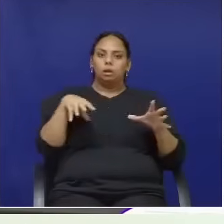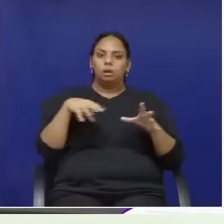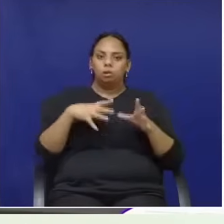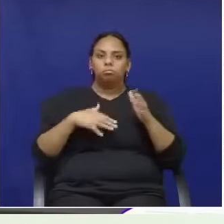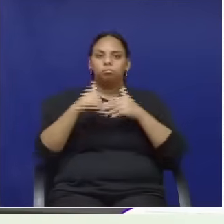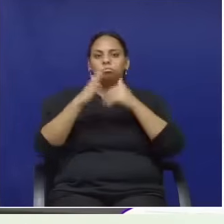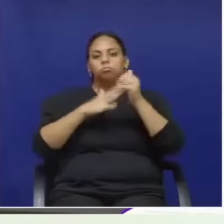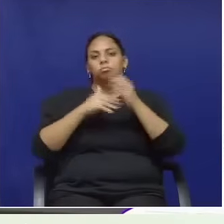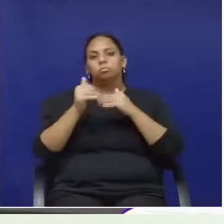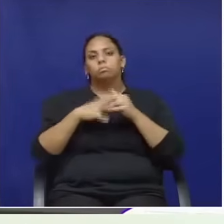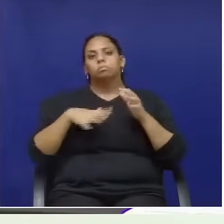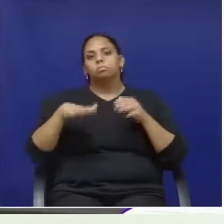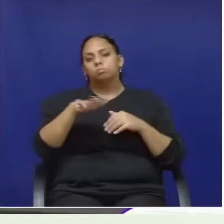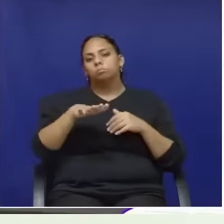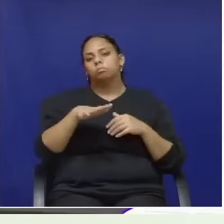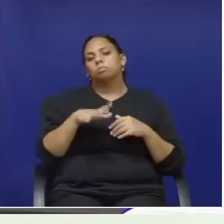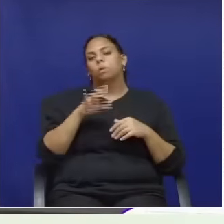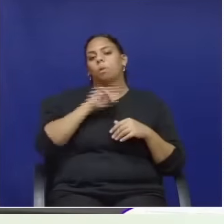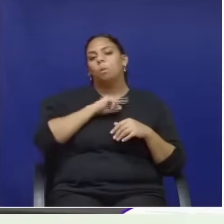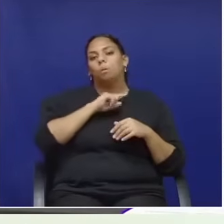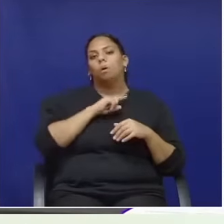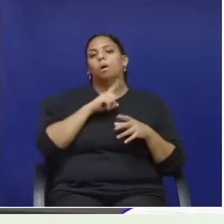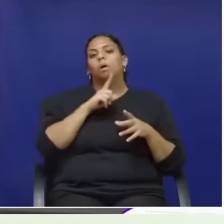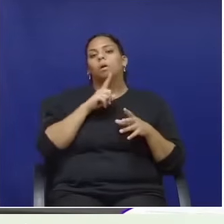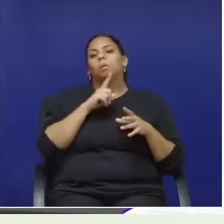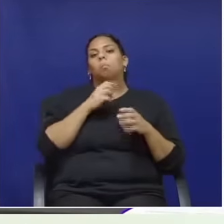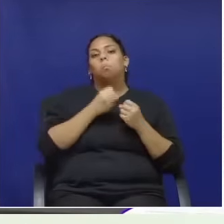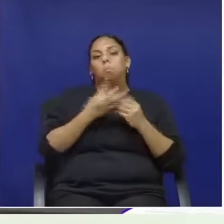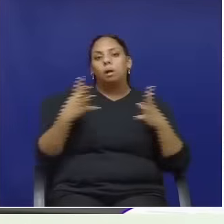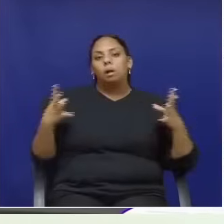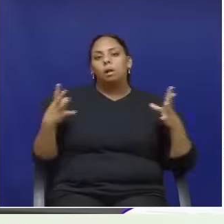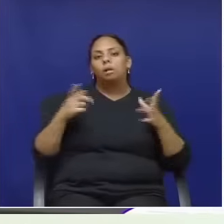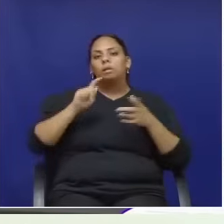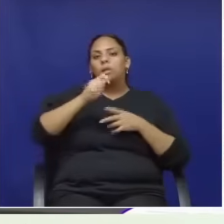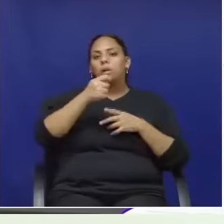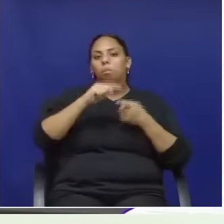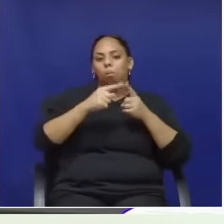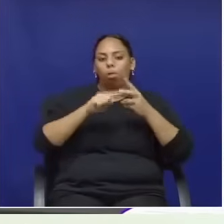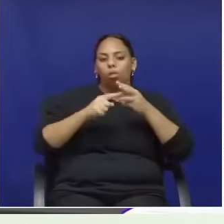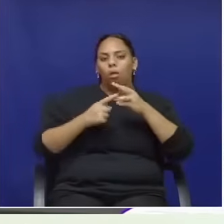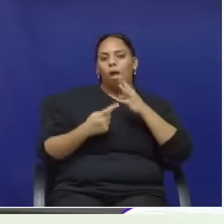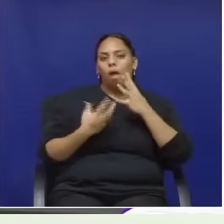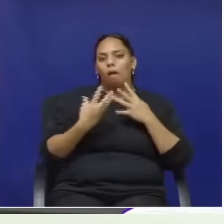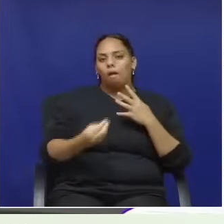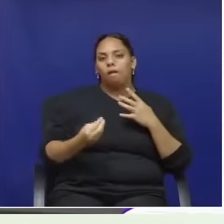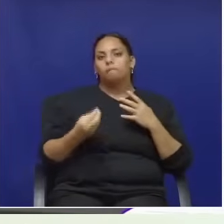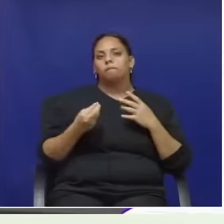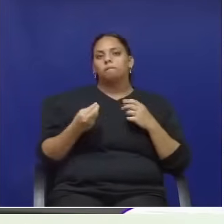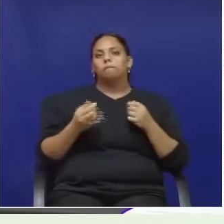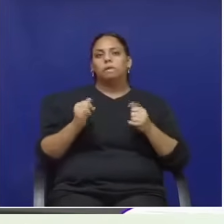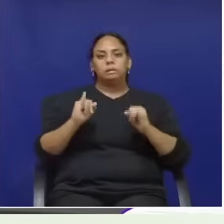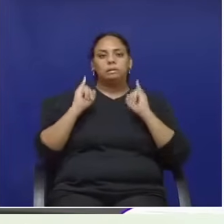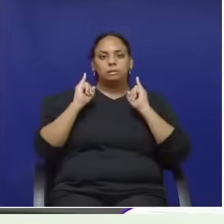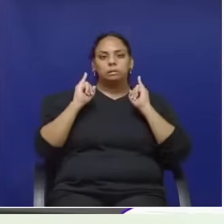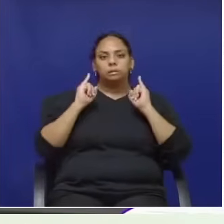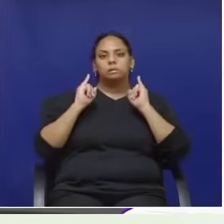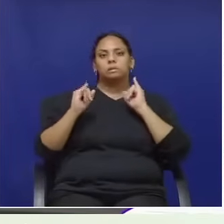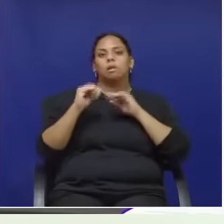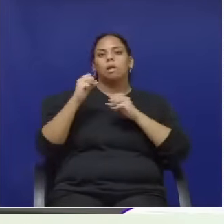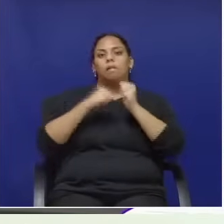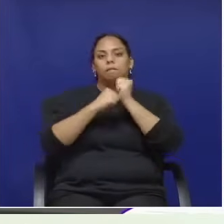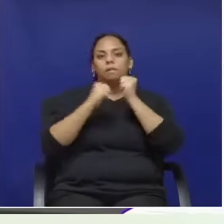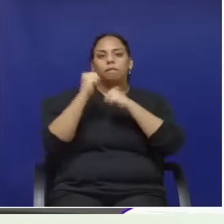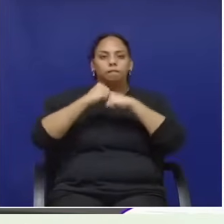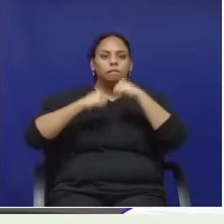many of which are classified as national key points, and critical infrastructure in order